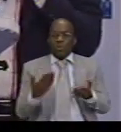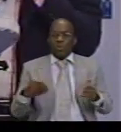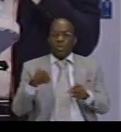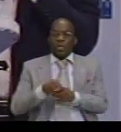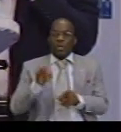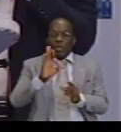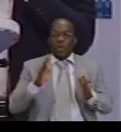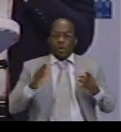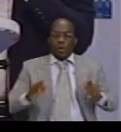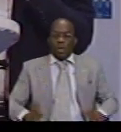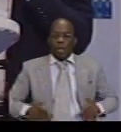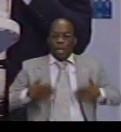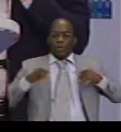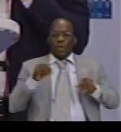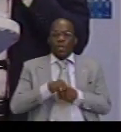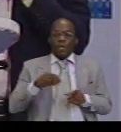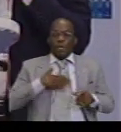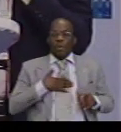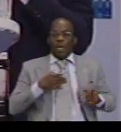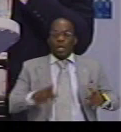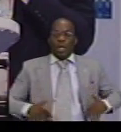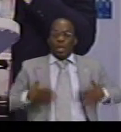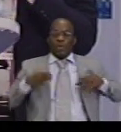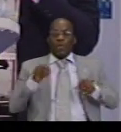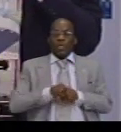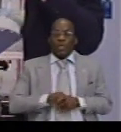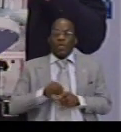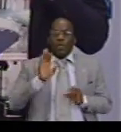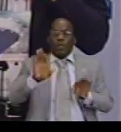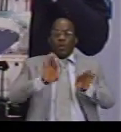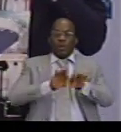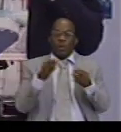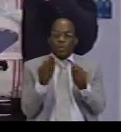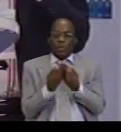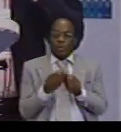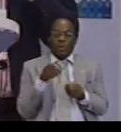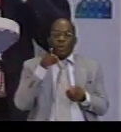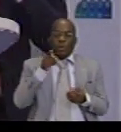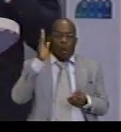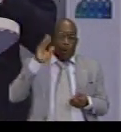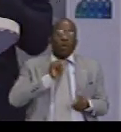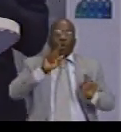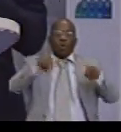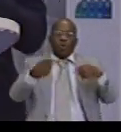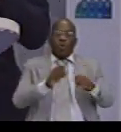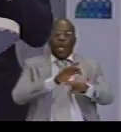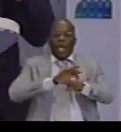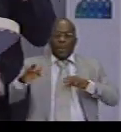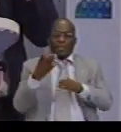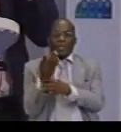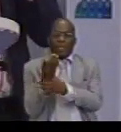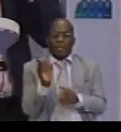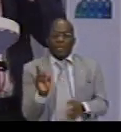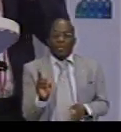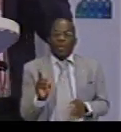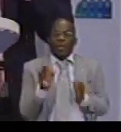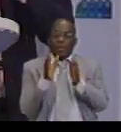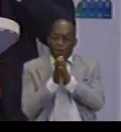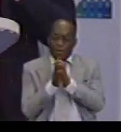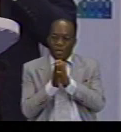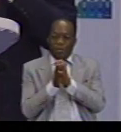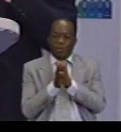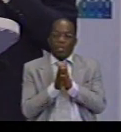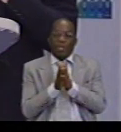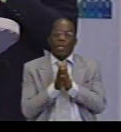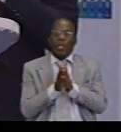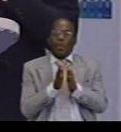my life, in your family. You will not go empty-handed. So pray, raise your